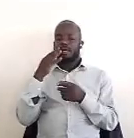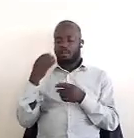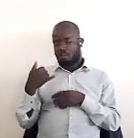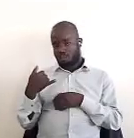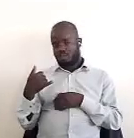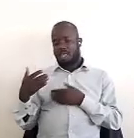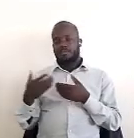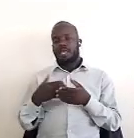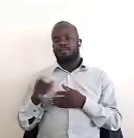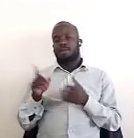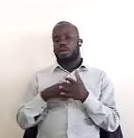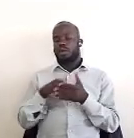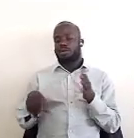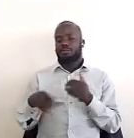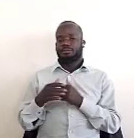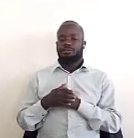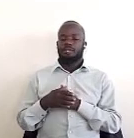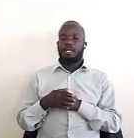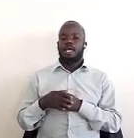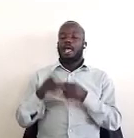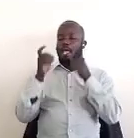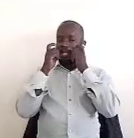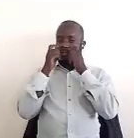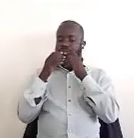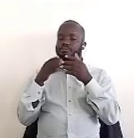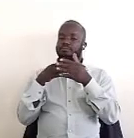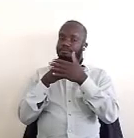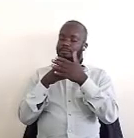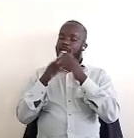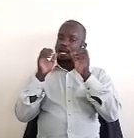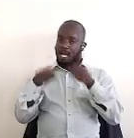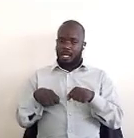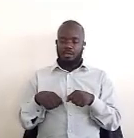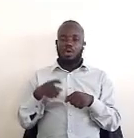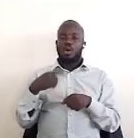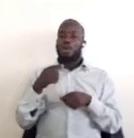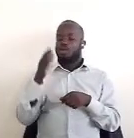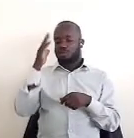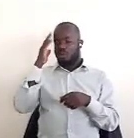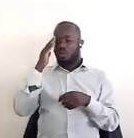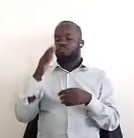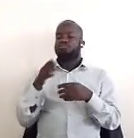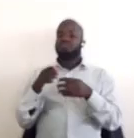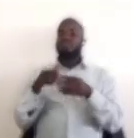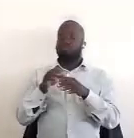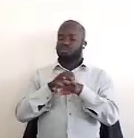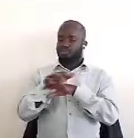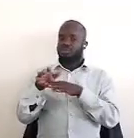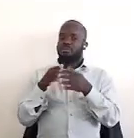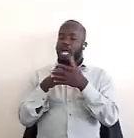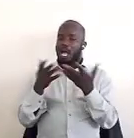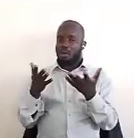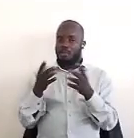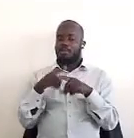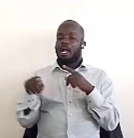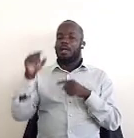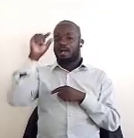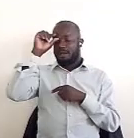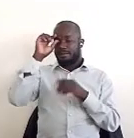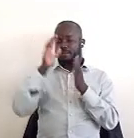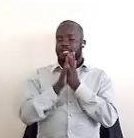mothers should not be allowed to breastfeed. AIDS is very preventable. as long as you know how to prevent HIV